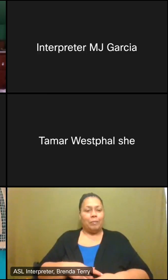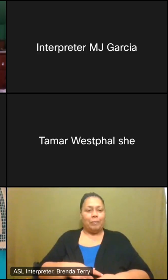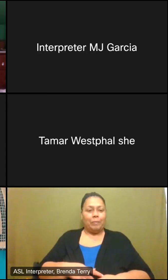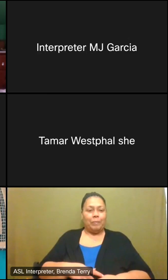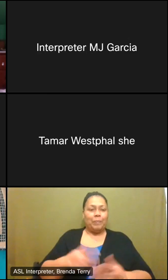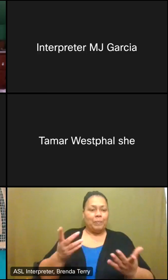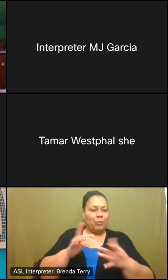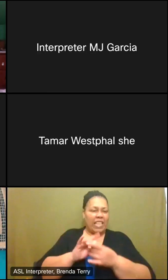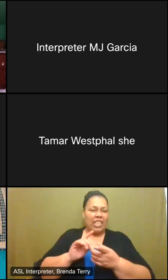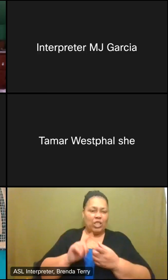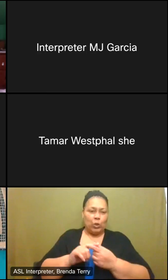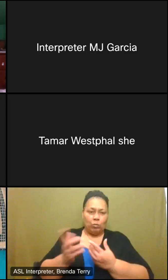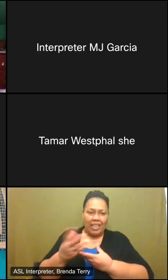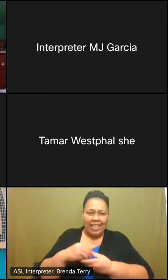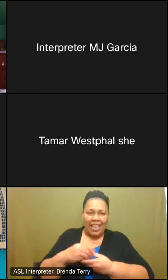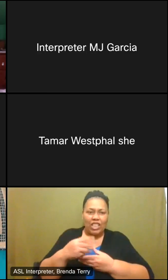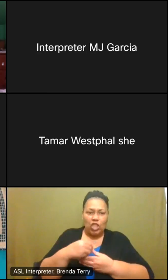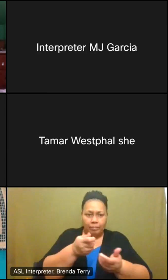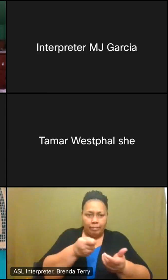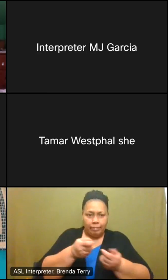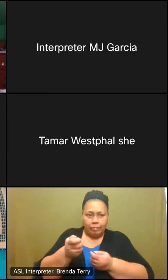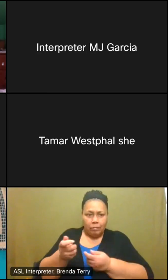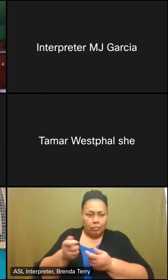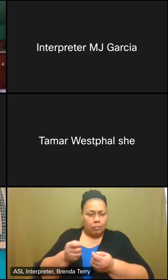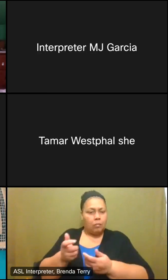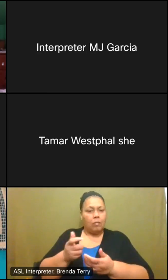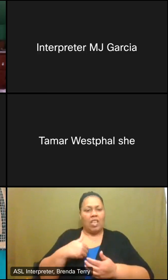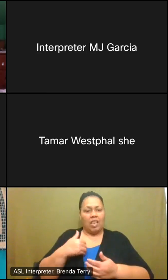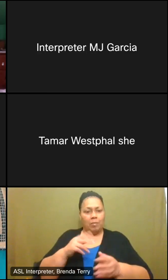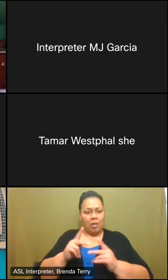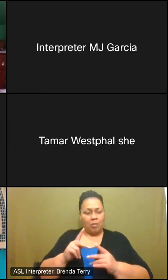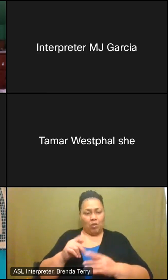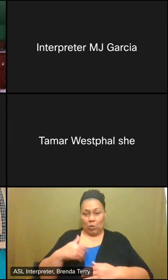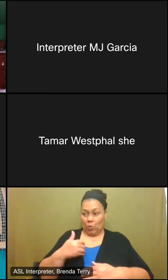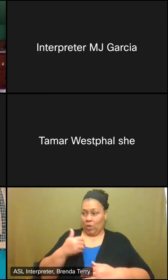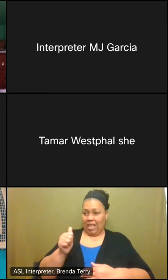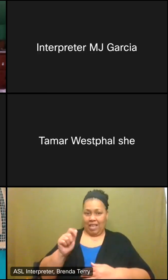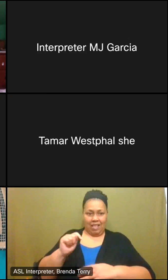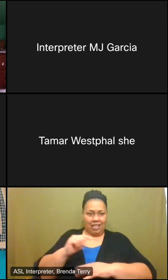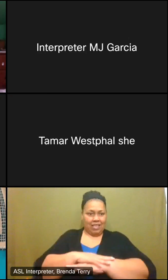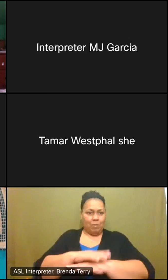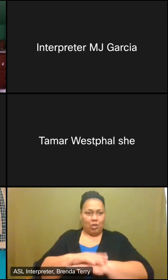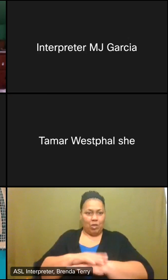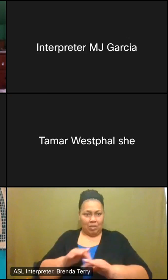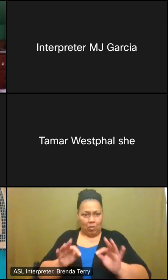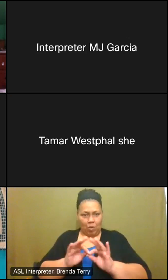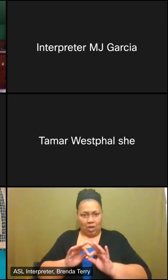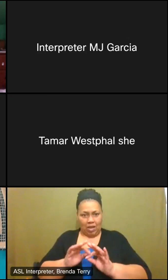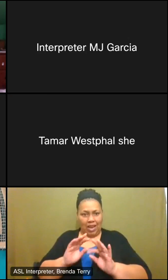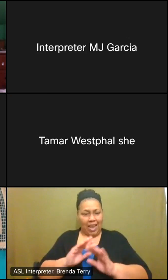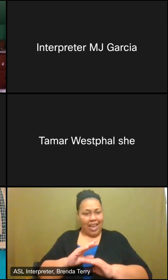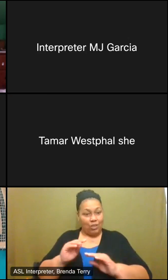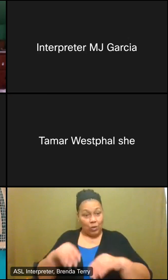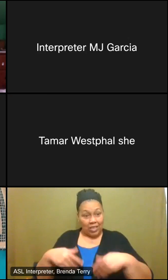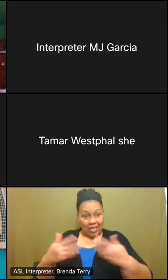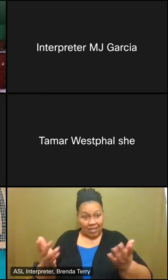around engaging young people. And it was, having youth at the table is so important, but even more important is to give them space at the table